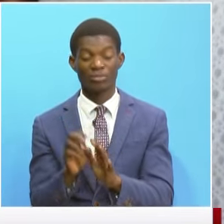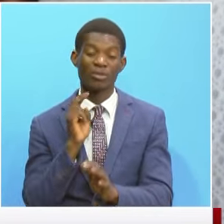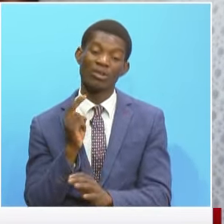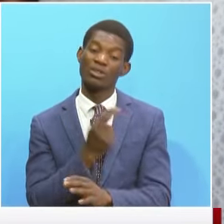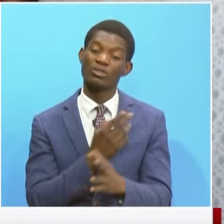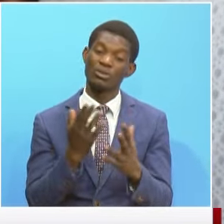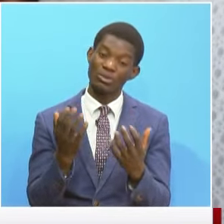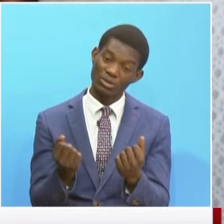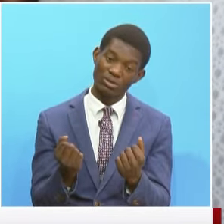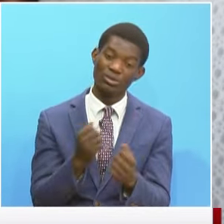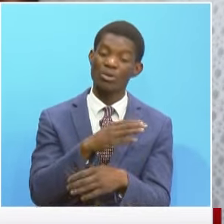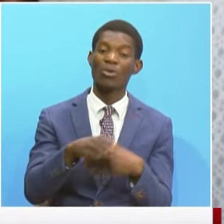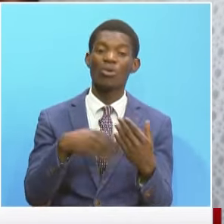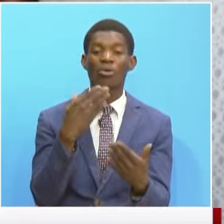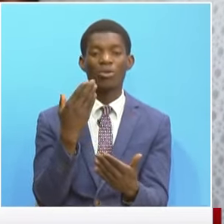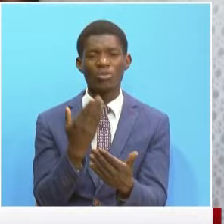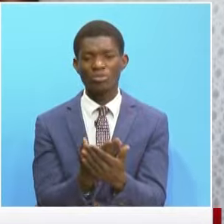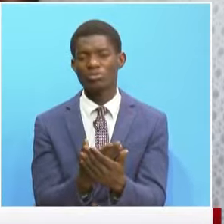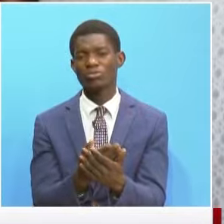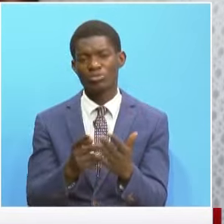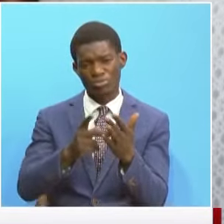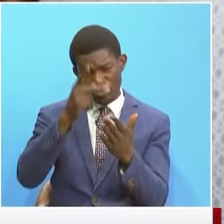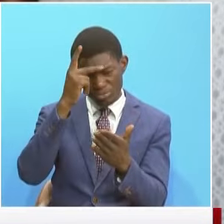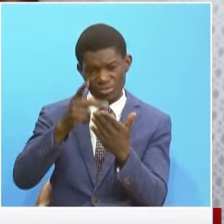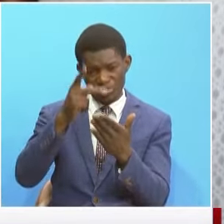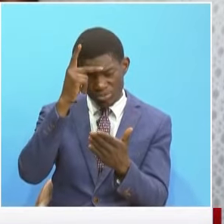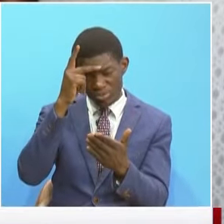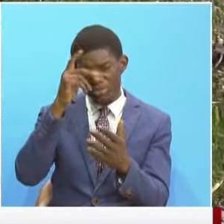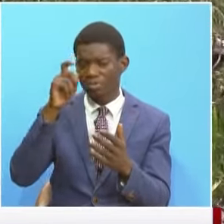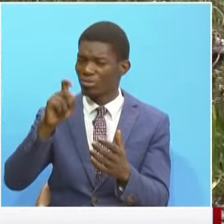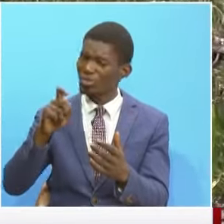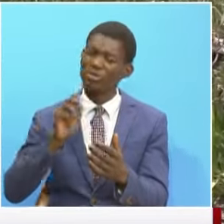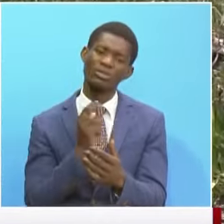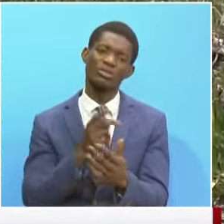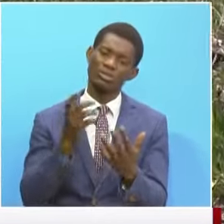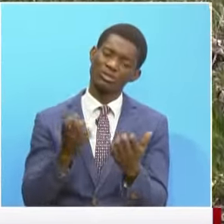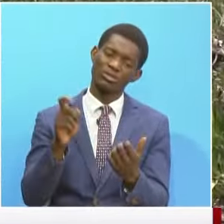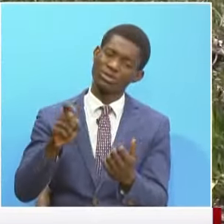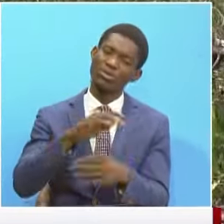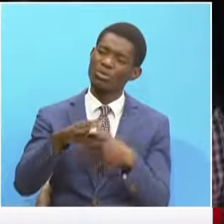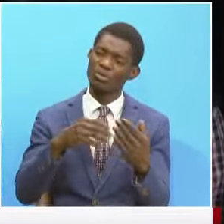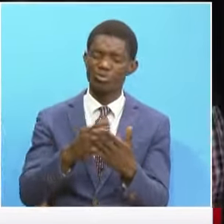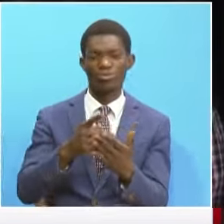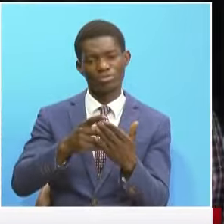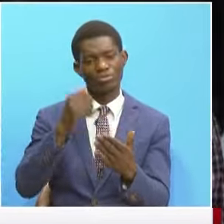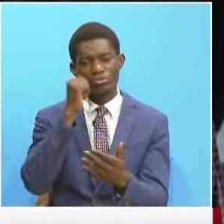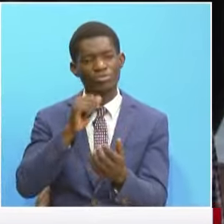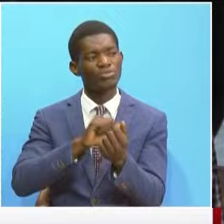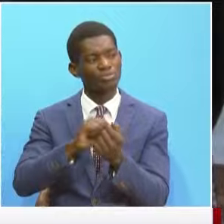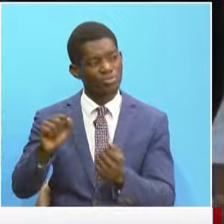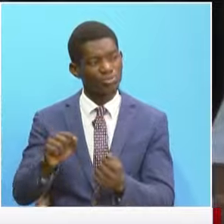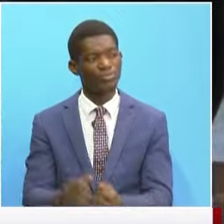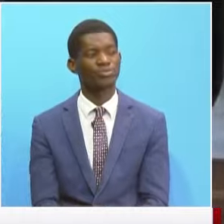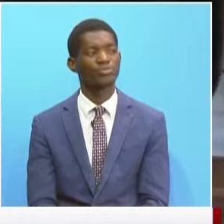is that all the grade 8 100 pupils should progress to grade 12. Esenanga Secondary School Grade 11